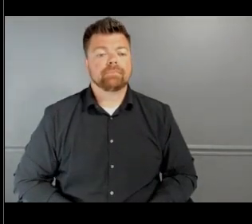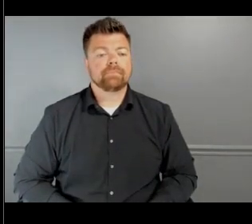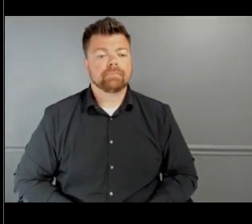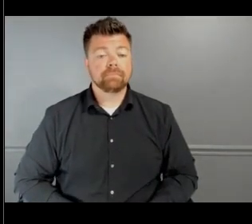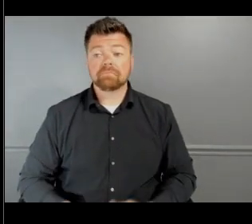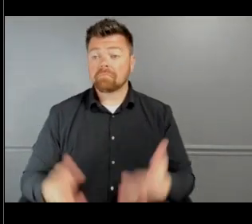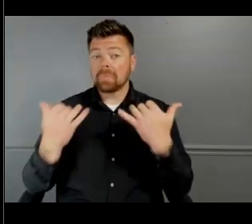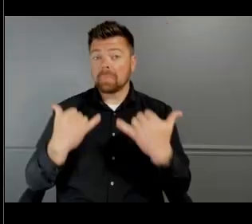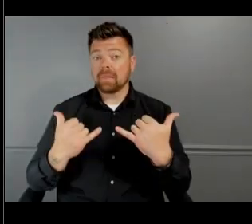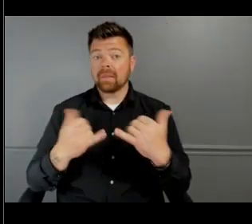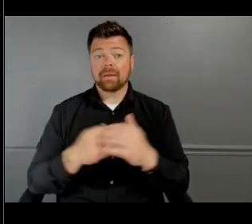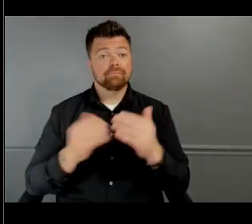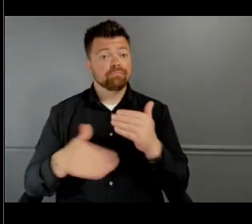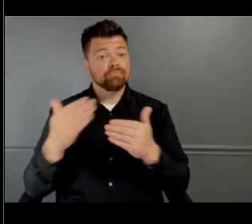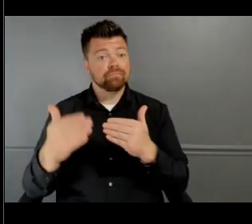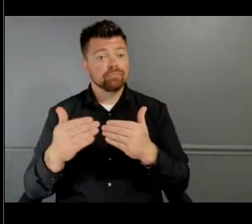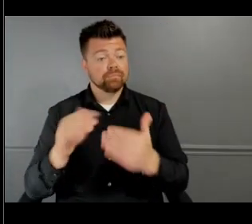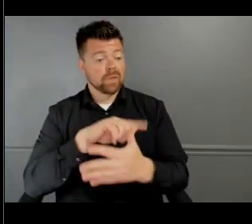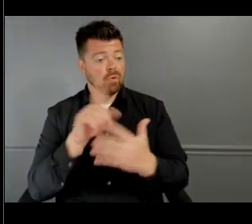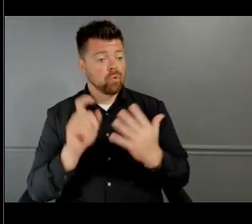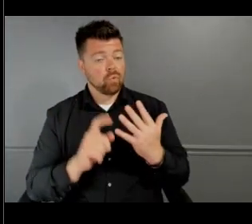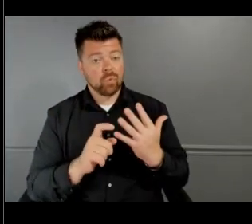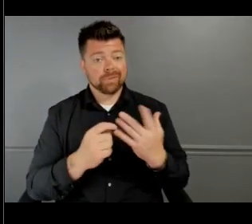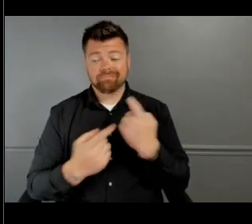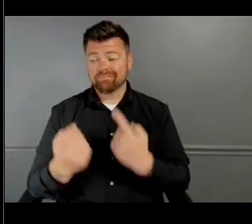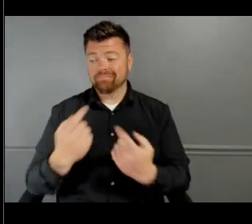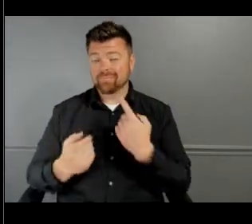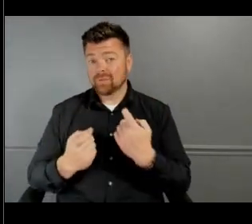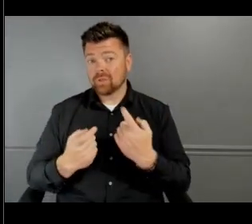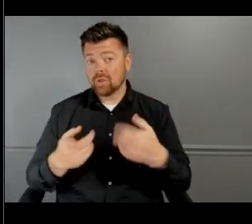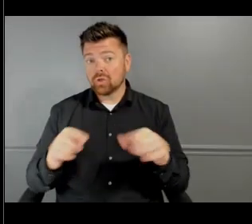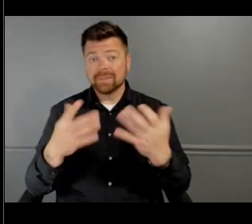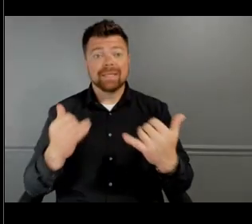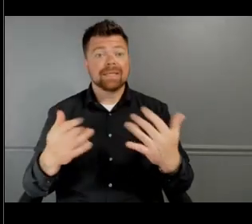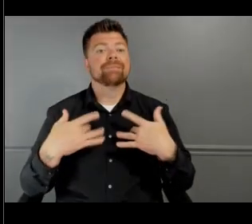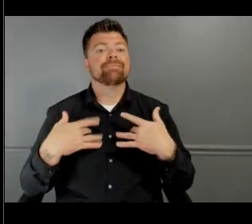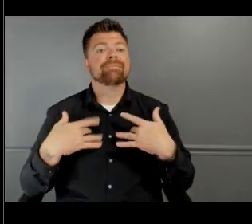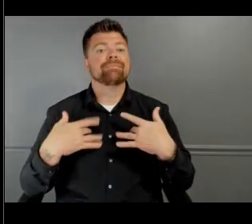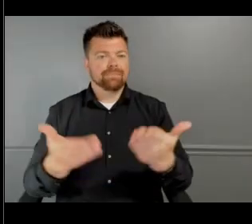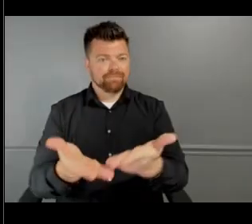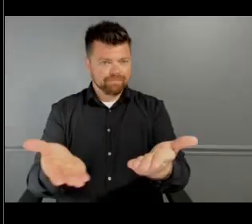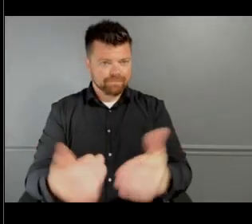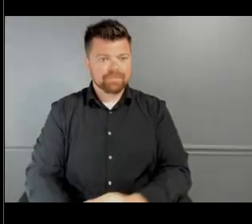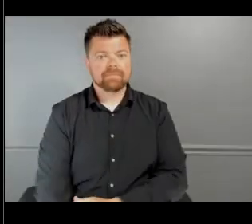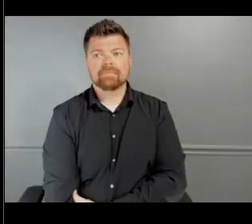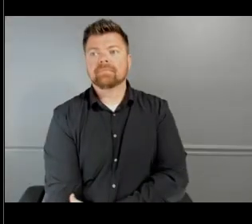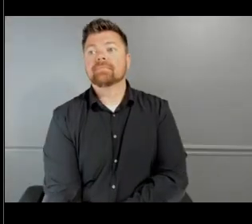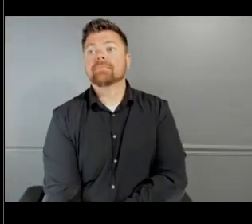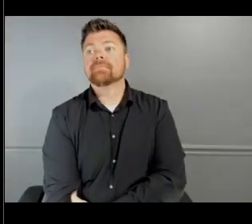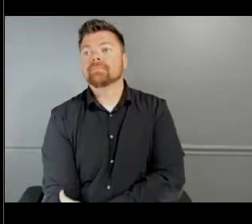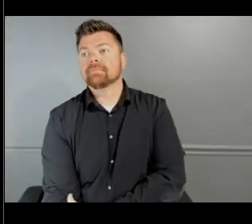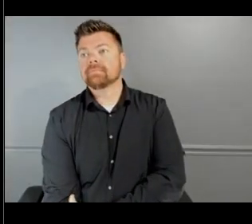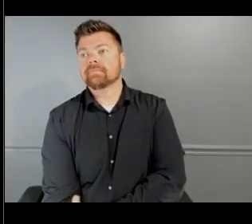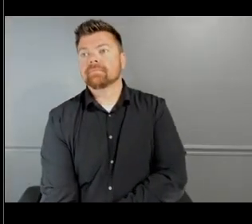And now we will move to the questions that have come in during today's training event.